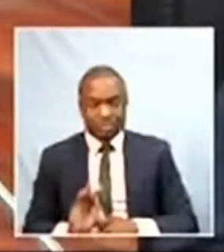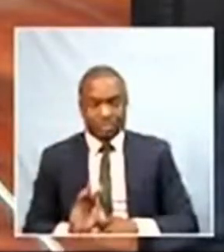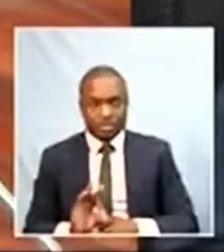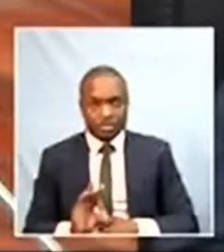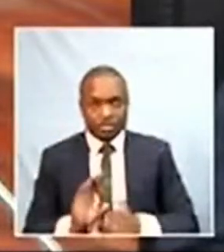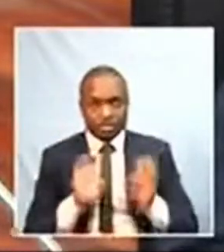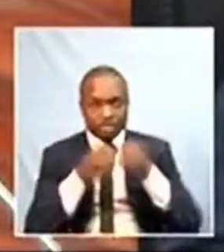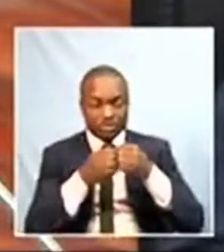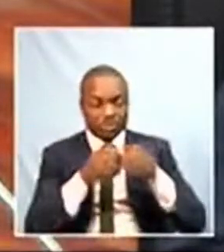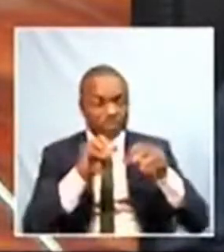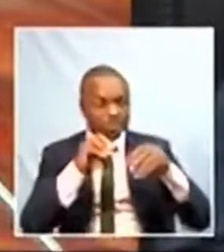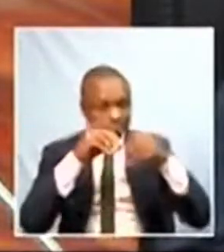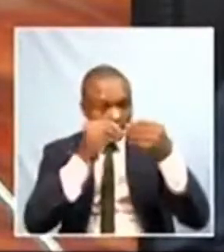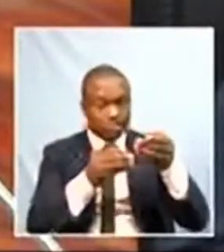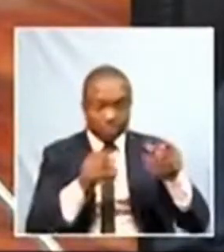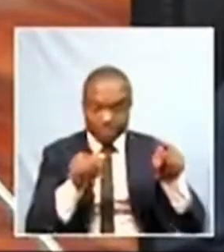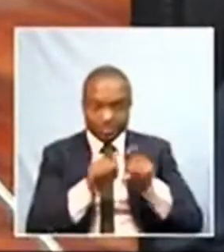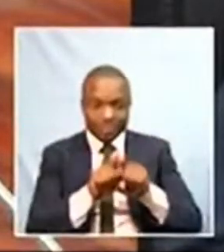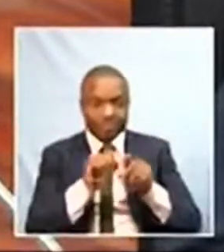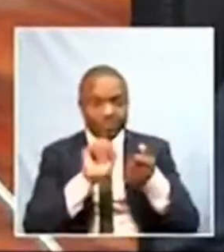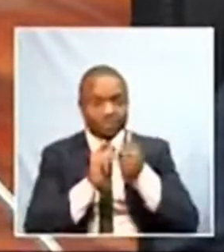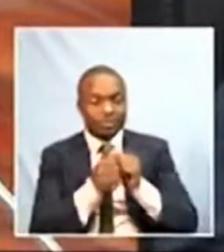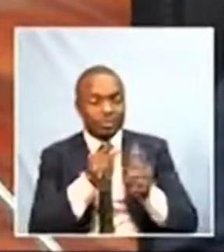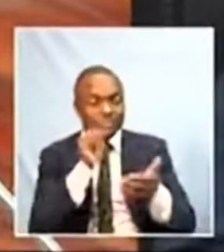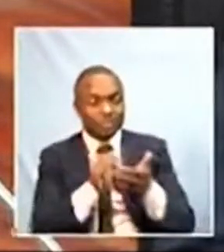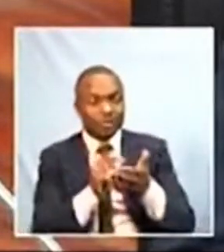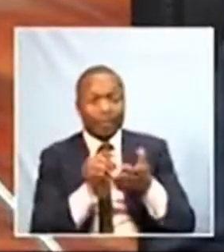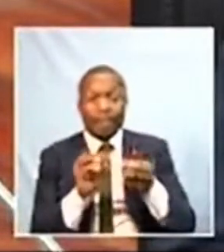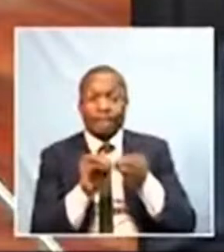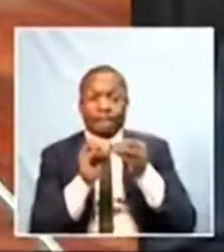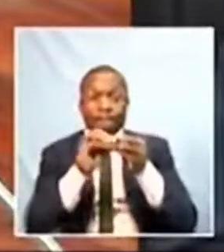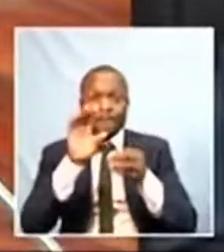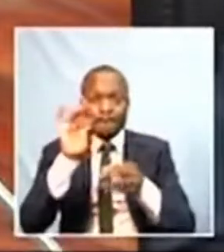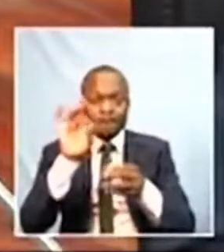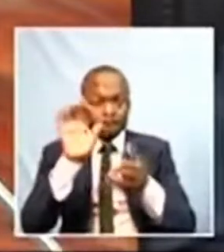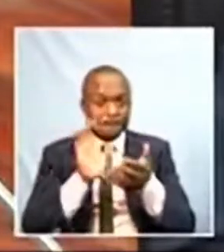affected the same. From the queried amount, a total of